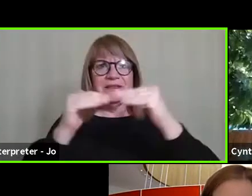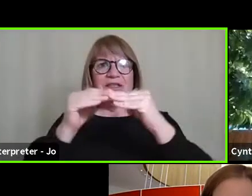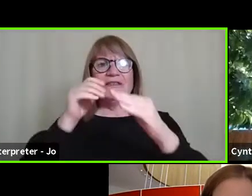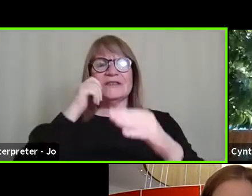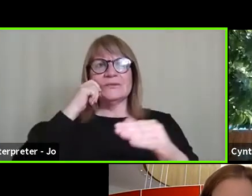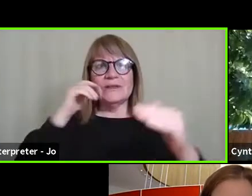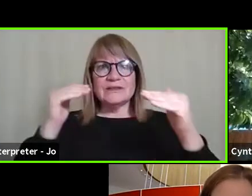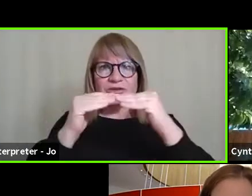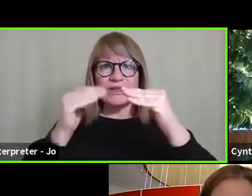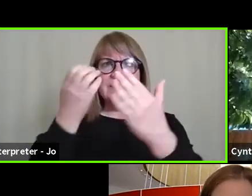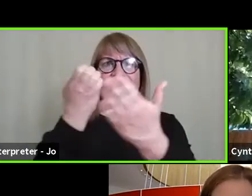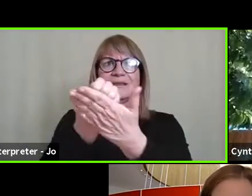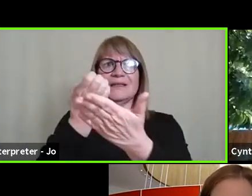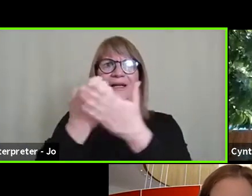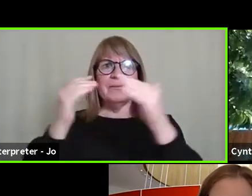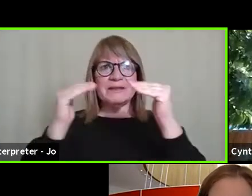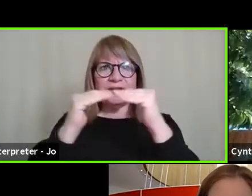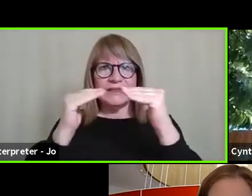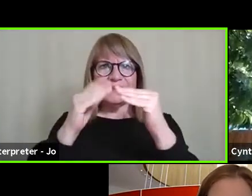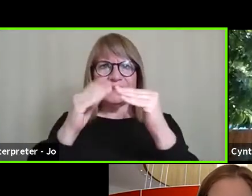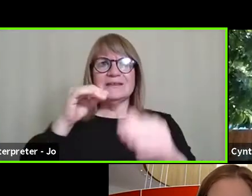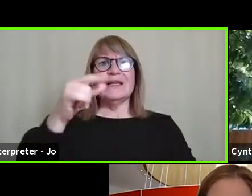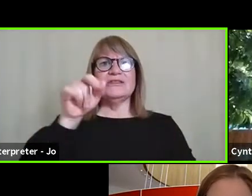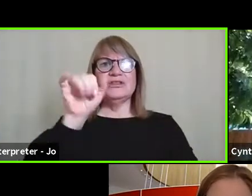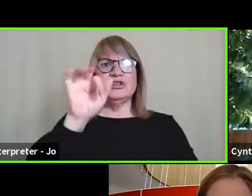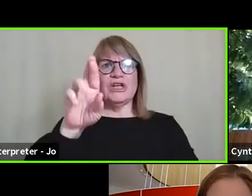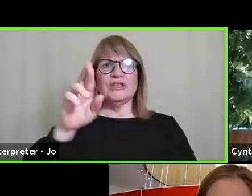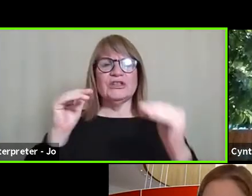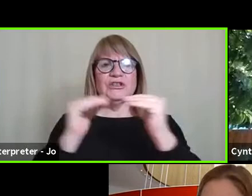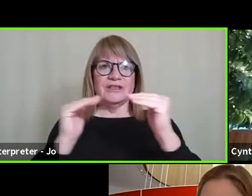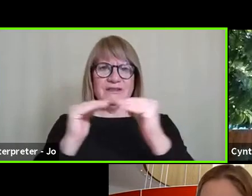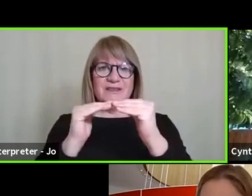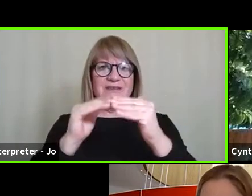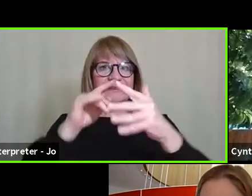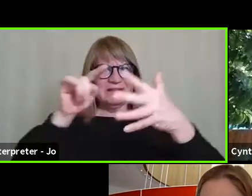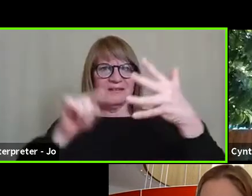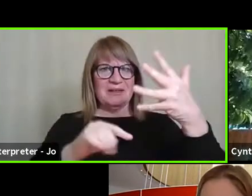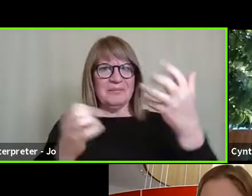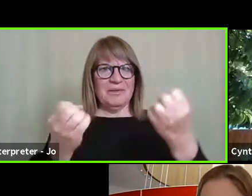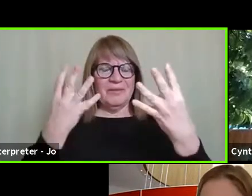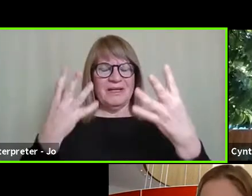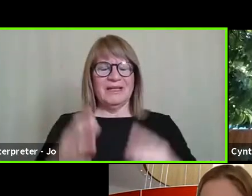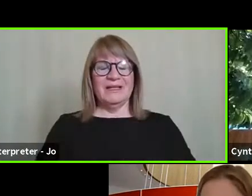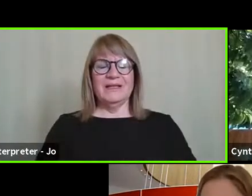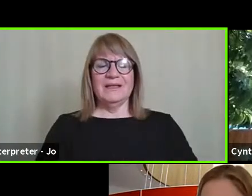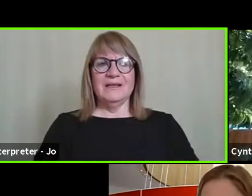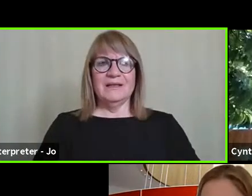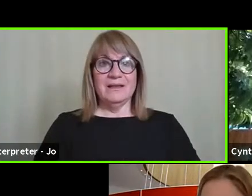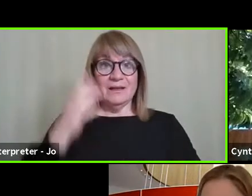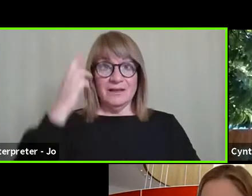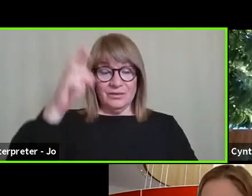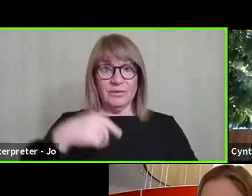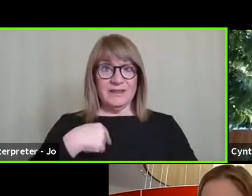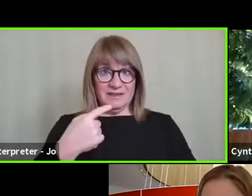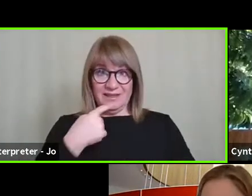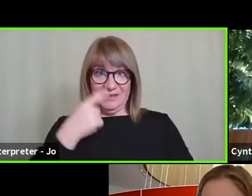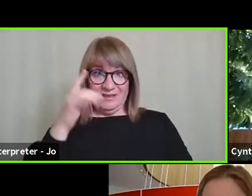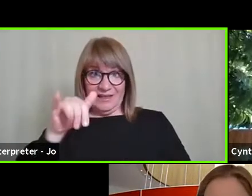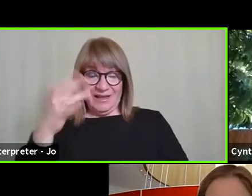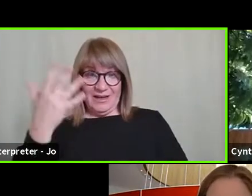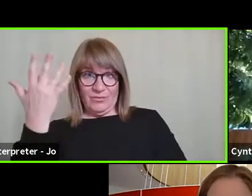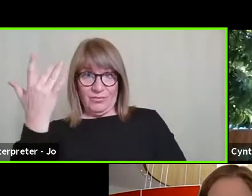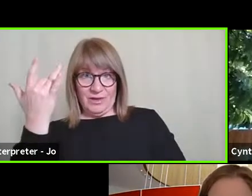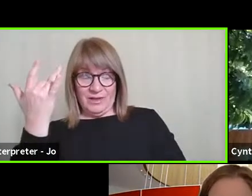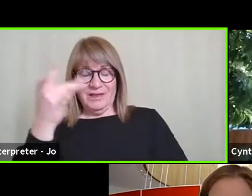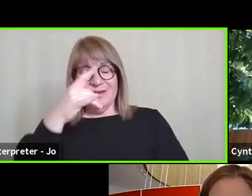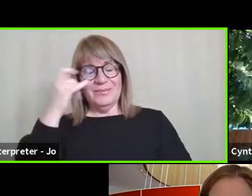economic justice and gender justice among many others and the reason why i mention this is because this has